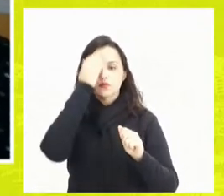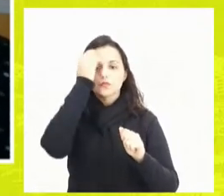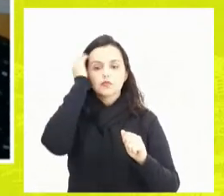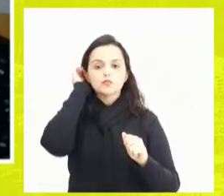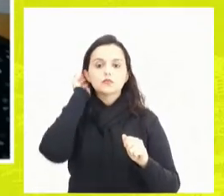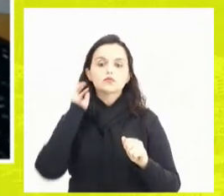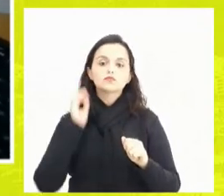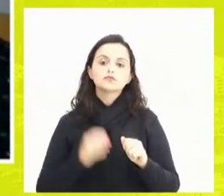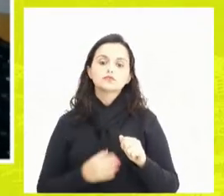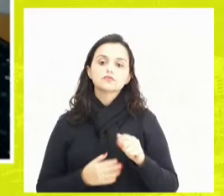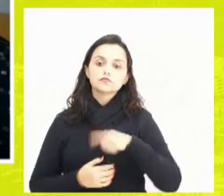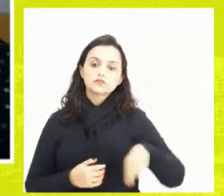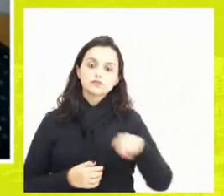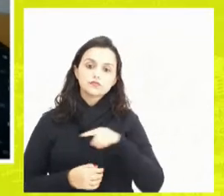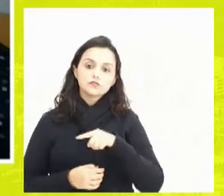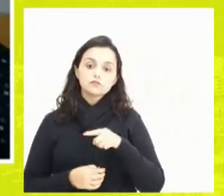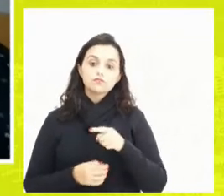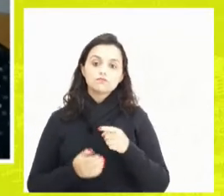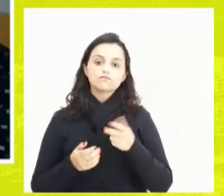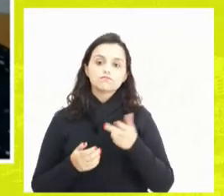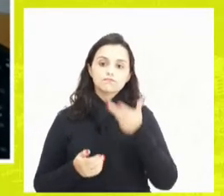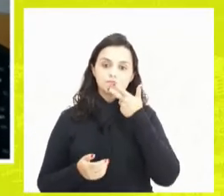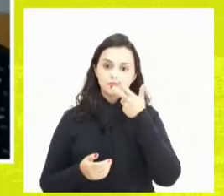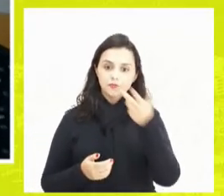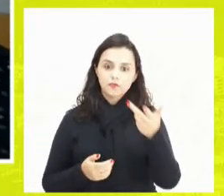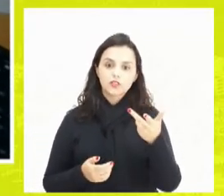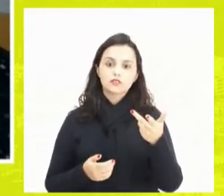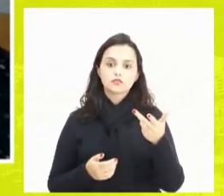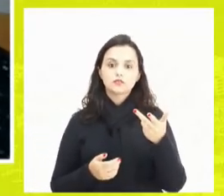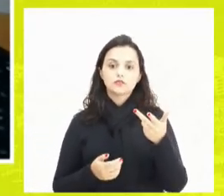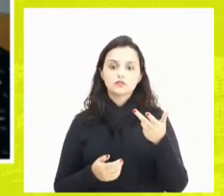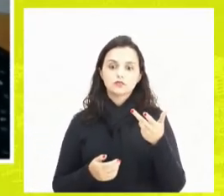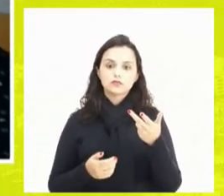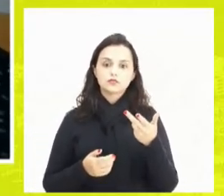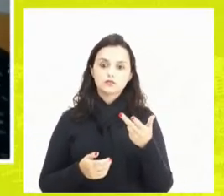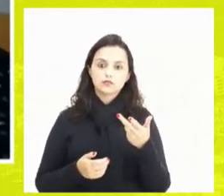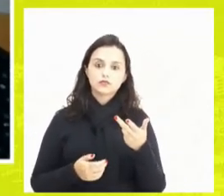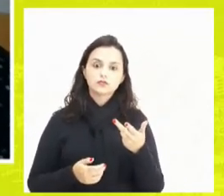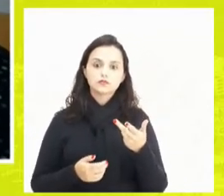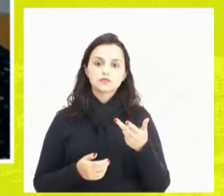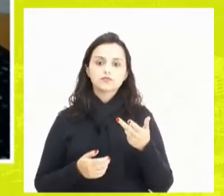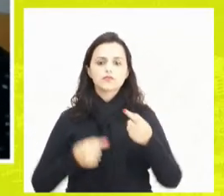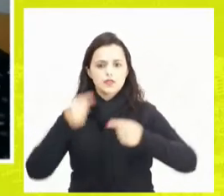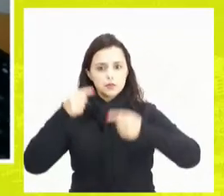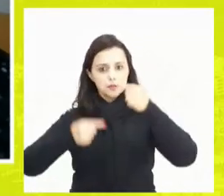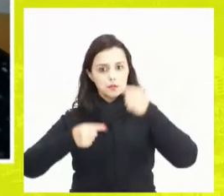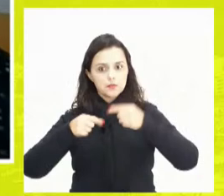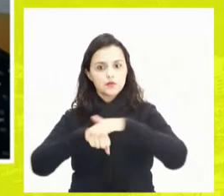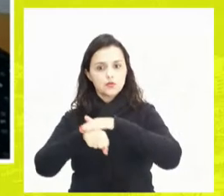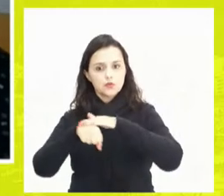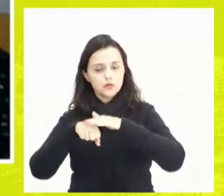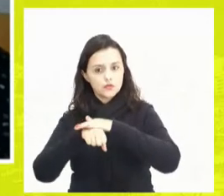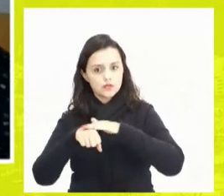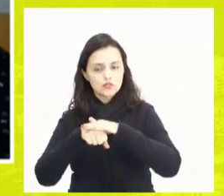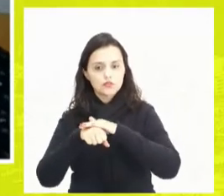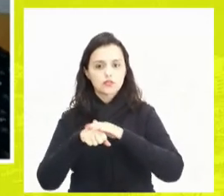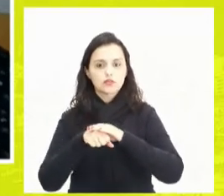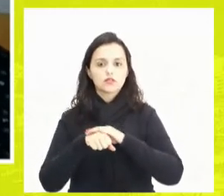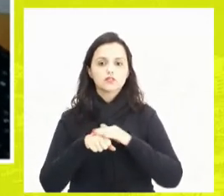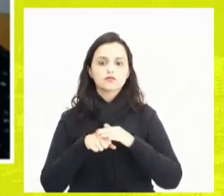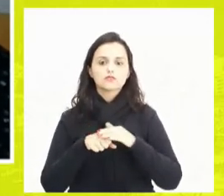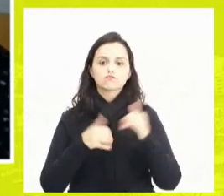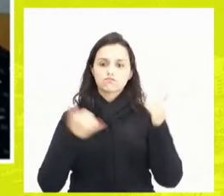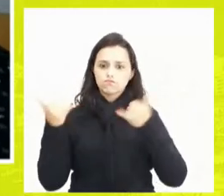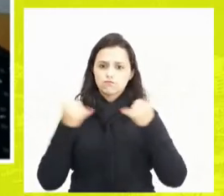a hub to fight misinformation we are commenting the debate on this information this is so